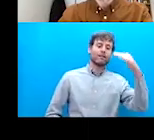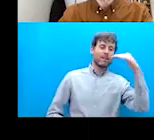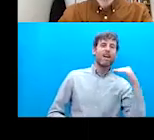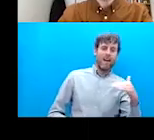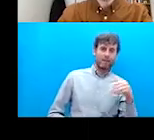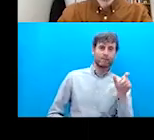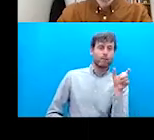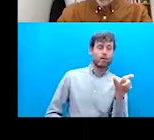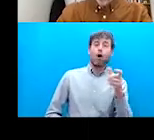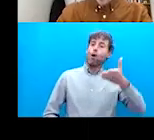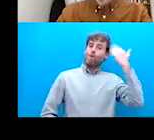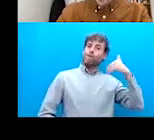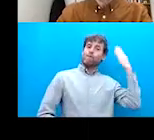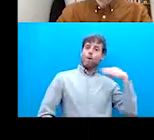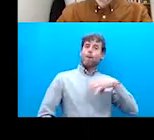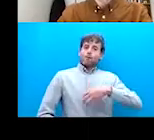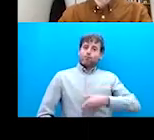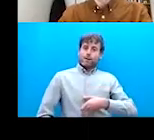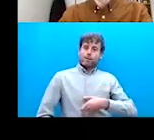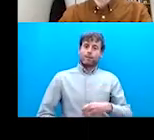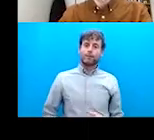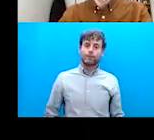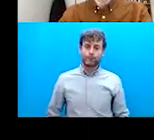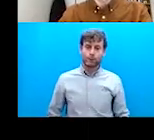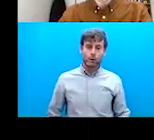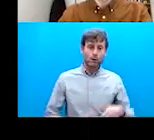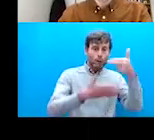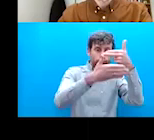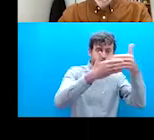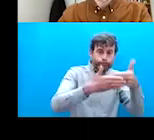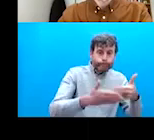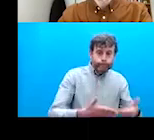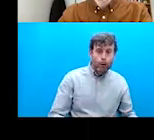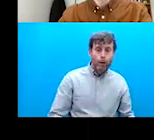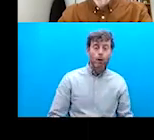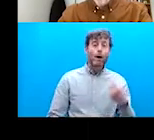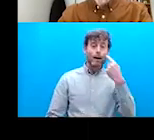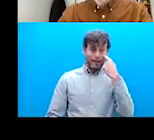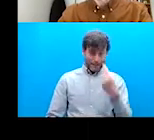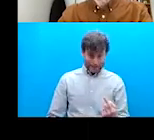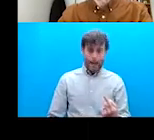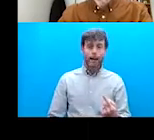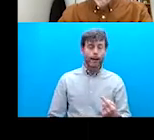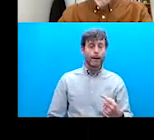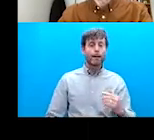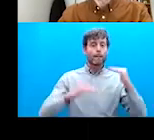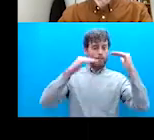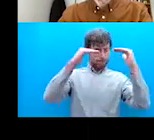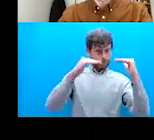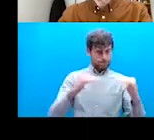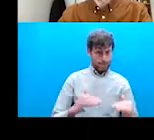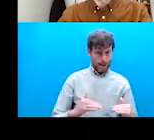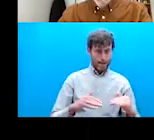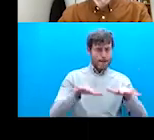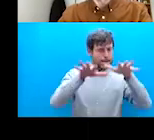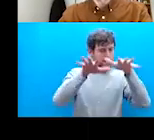president. So the noun, as you can see, was the same in all conditions, so that we could compare EP responses to